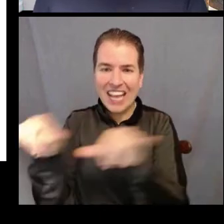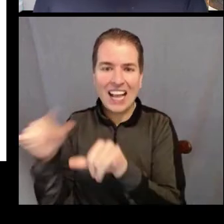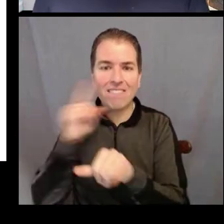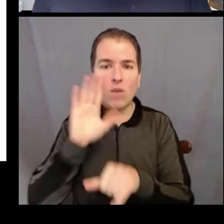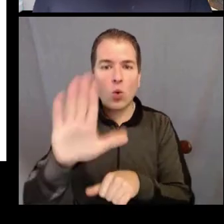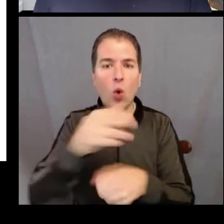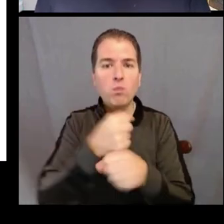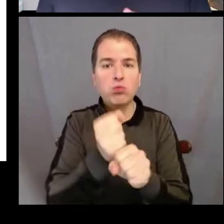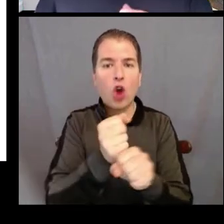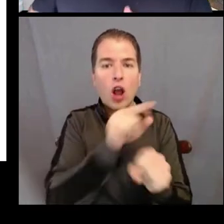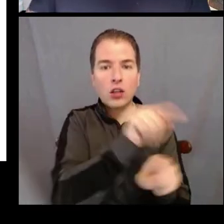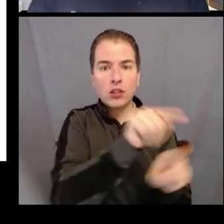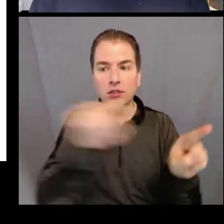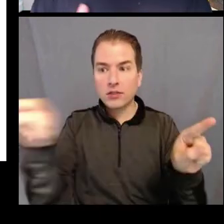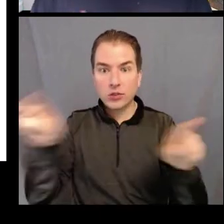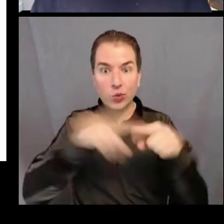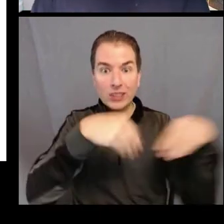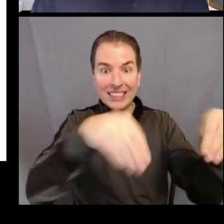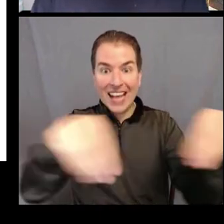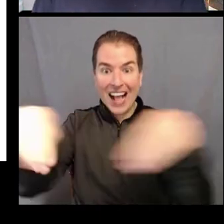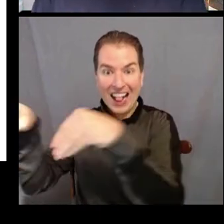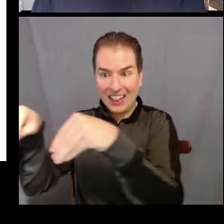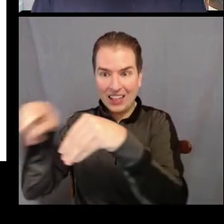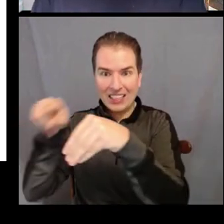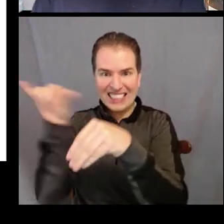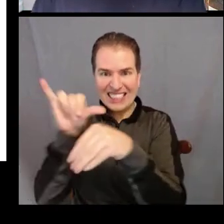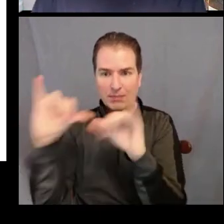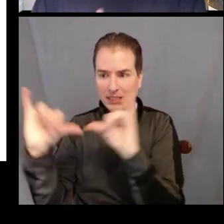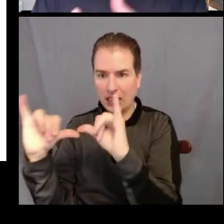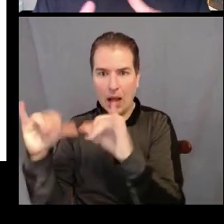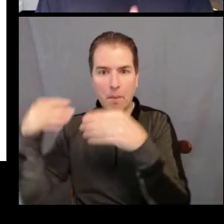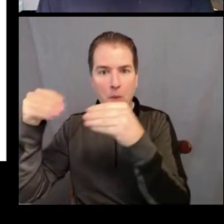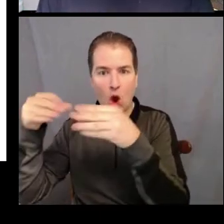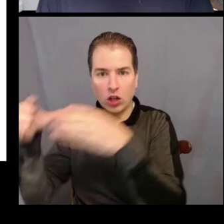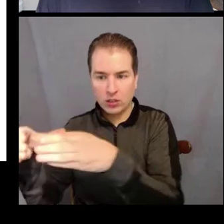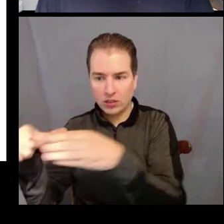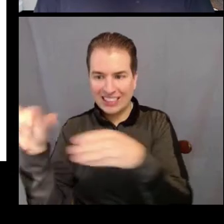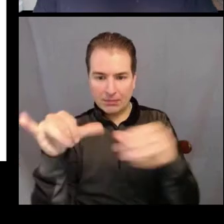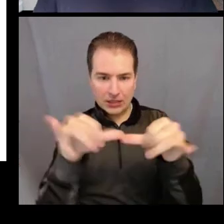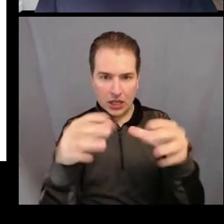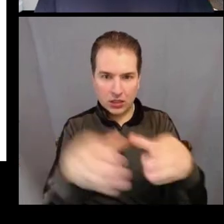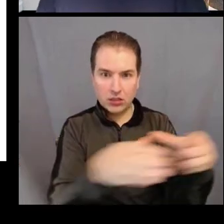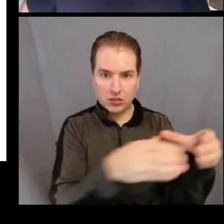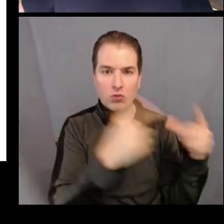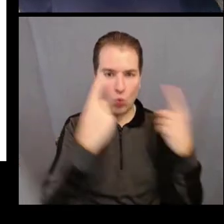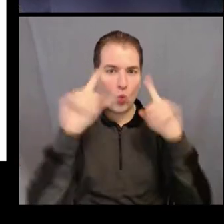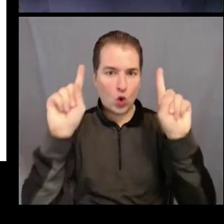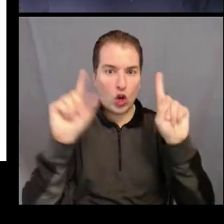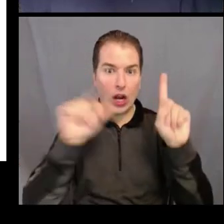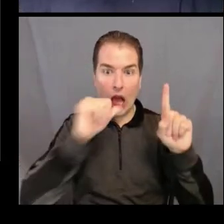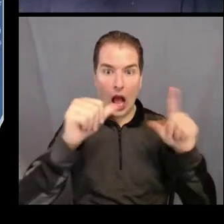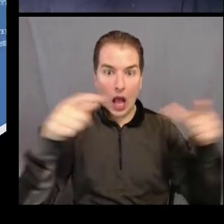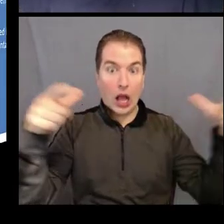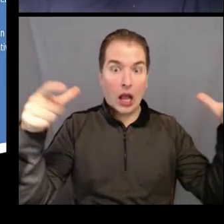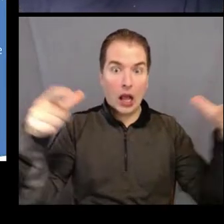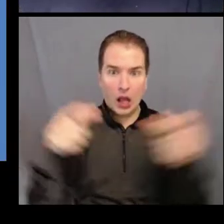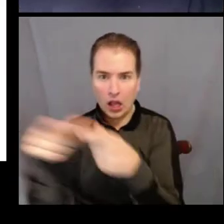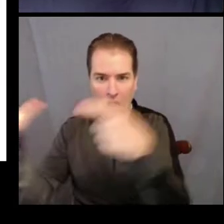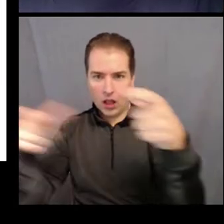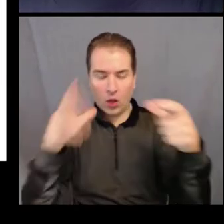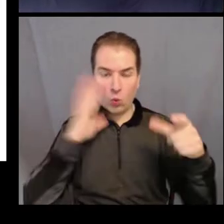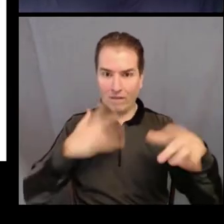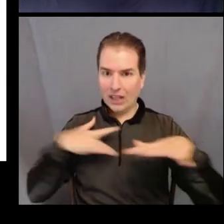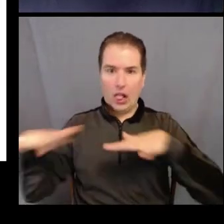product lines. This actually then combines with your synergistic products that we discussed previously. Tip number 6.